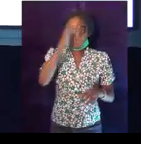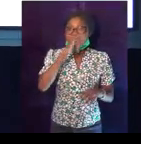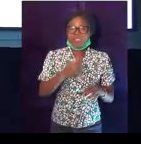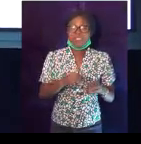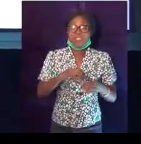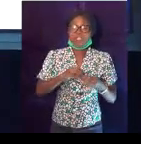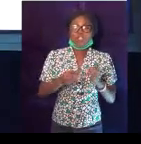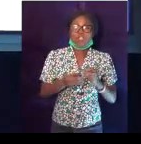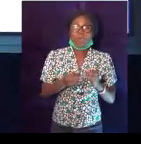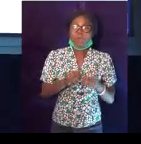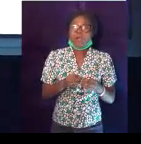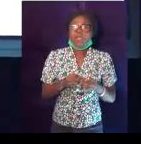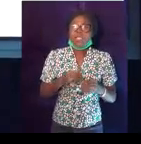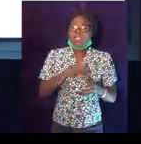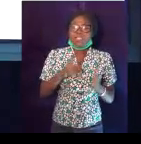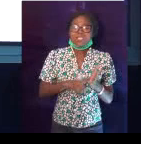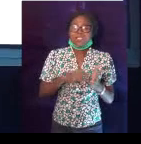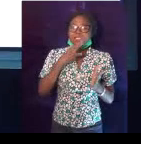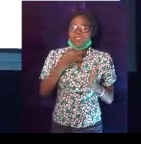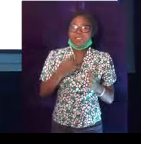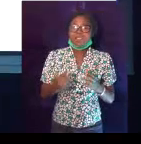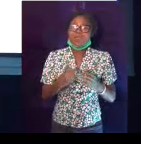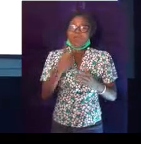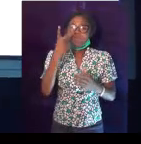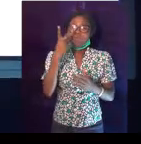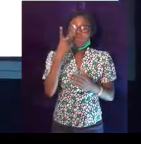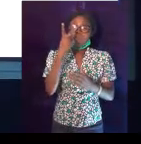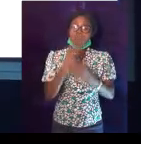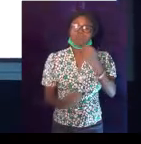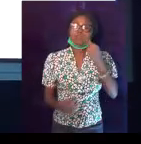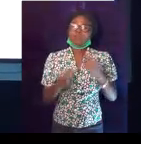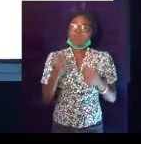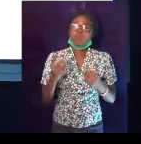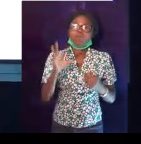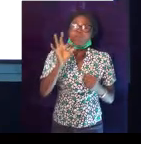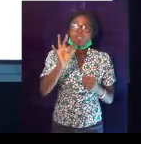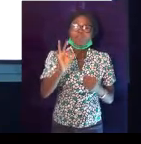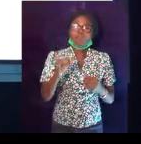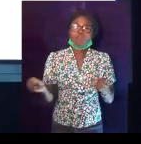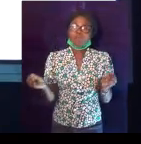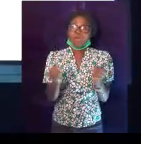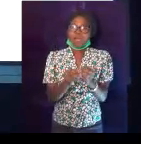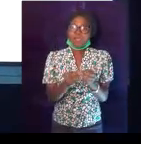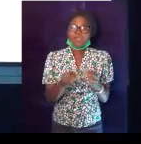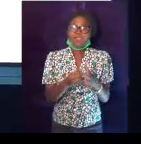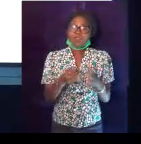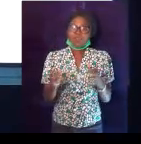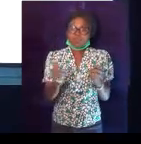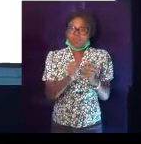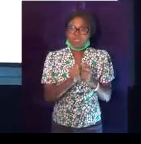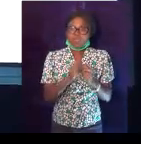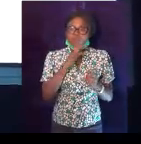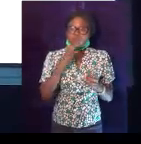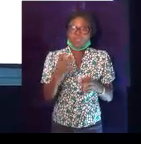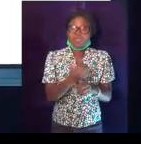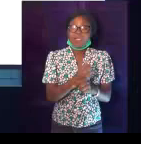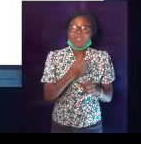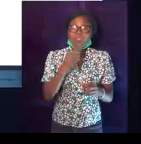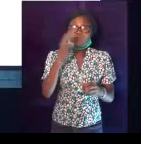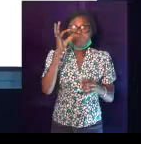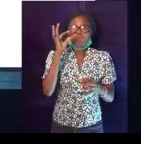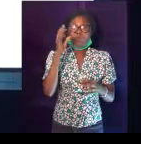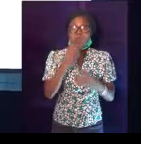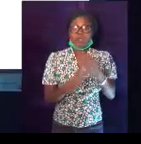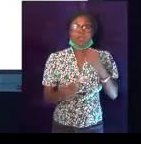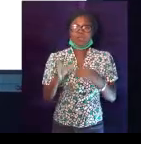indeed special. This is because every multiple of 9, when you add the digits together, you will get 9 or